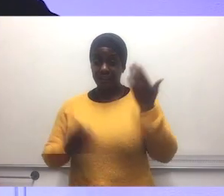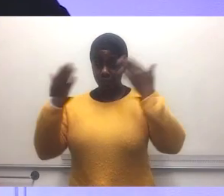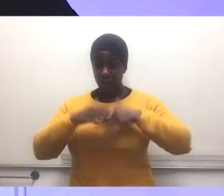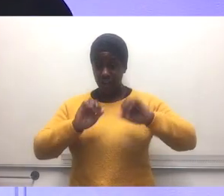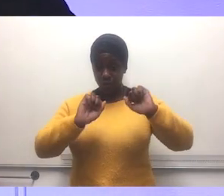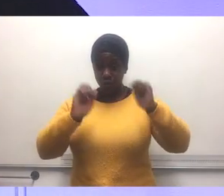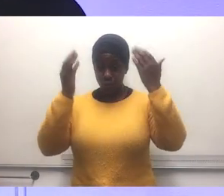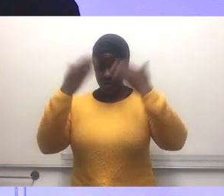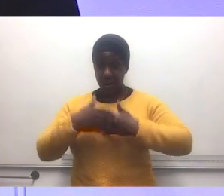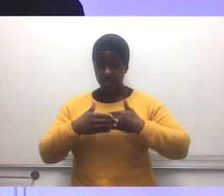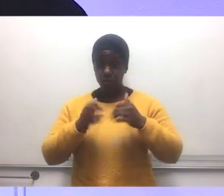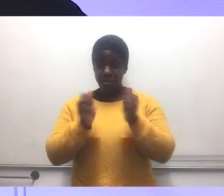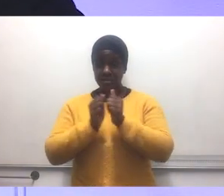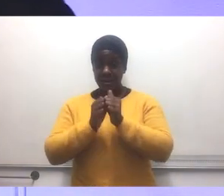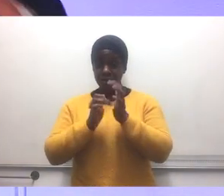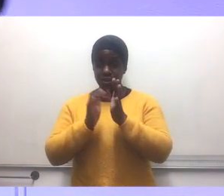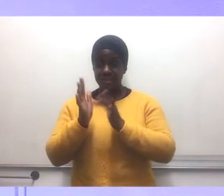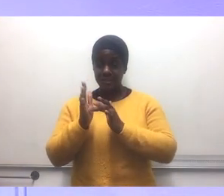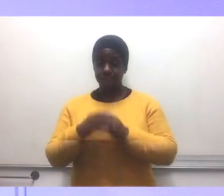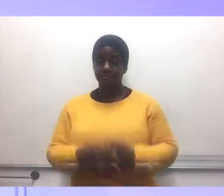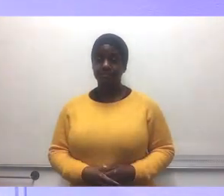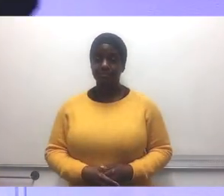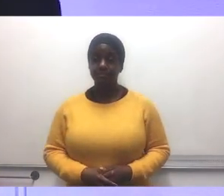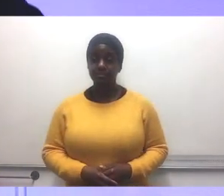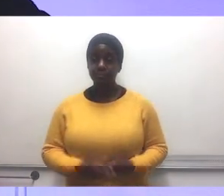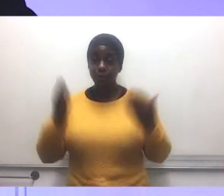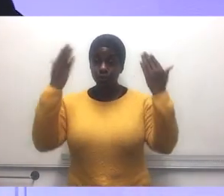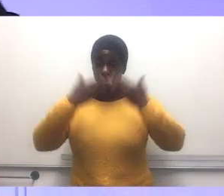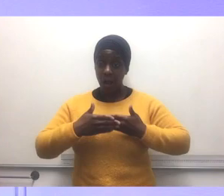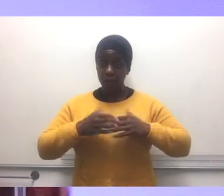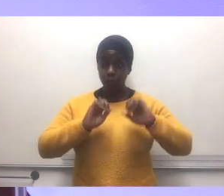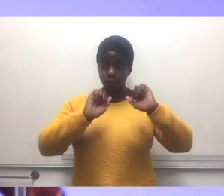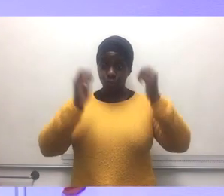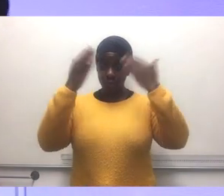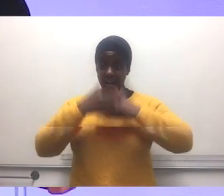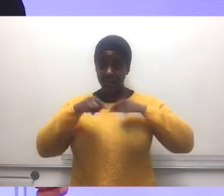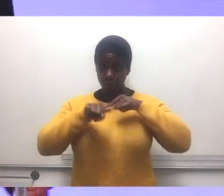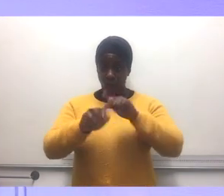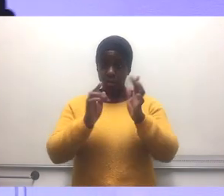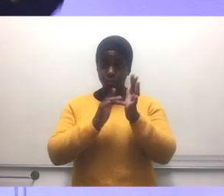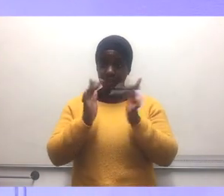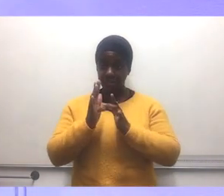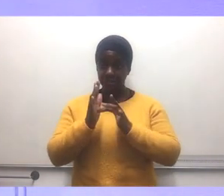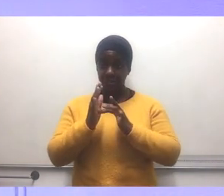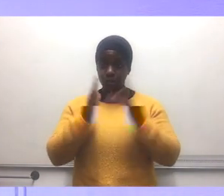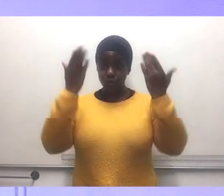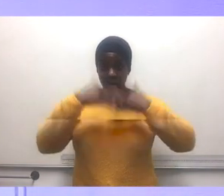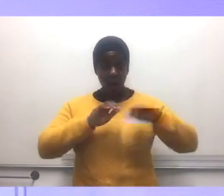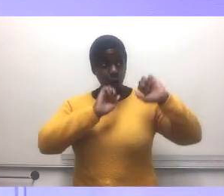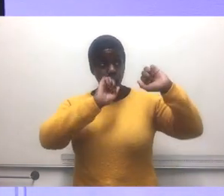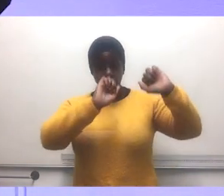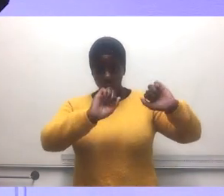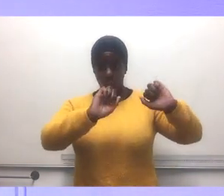night to accept Jesus. Tonight is your night to follow Jesus. Tonight is your